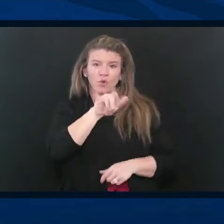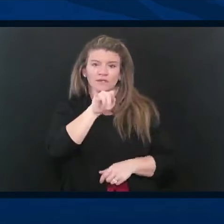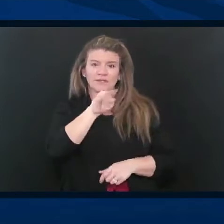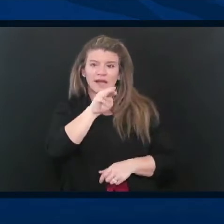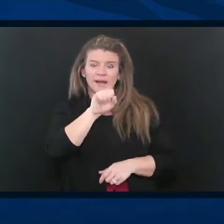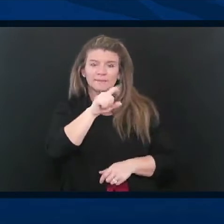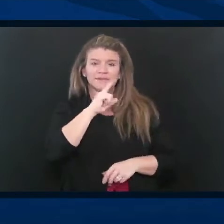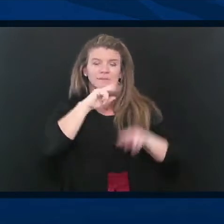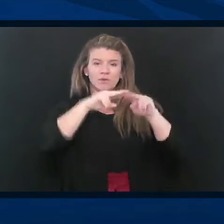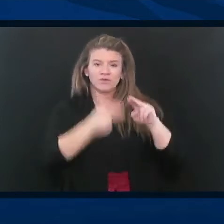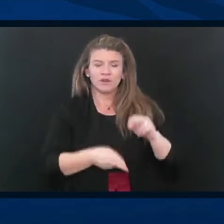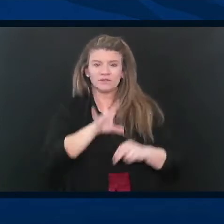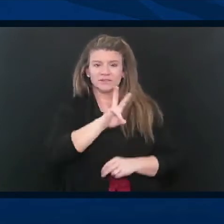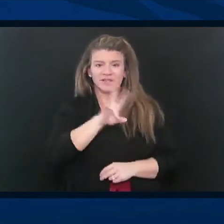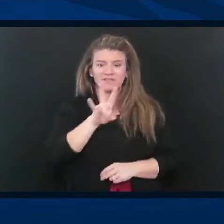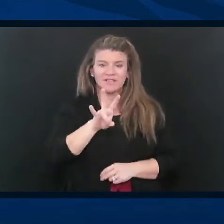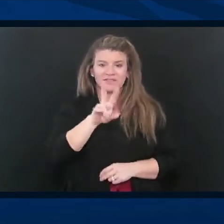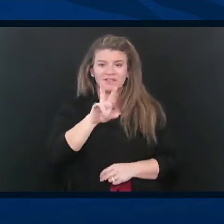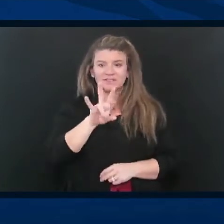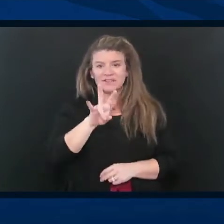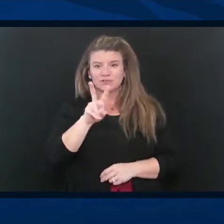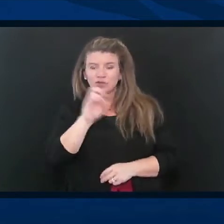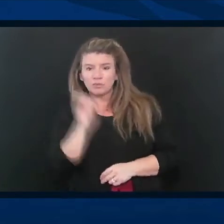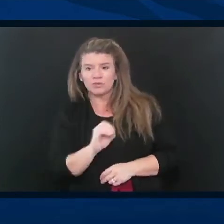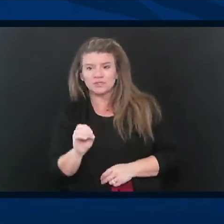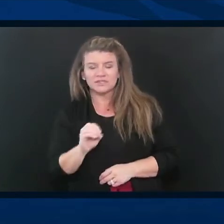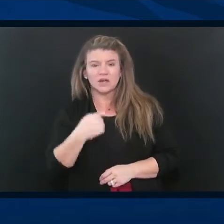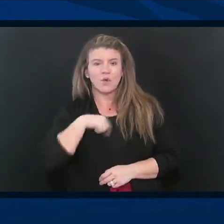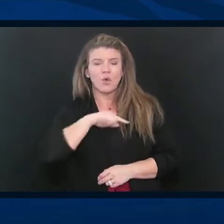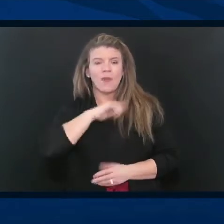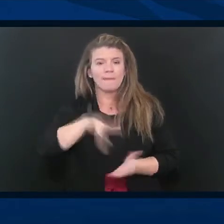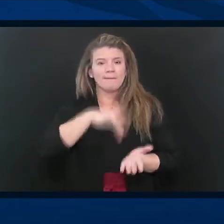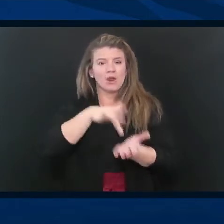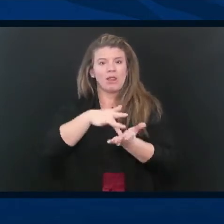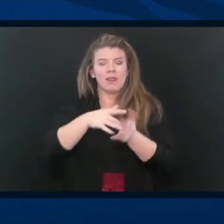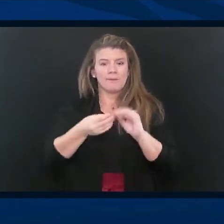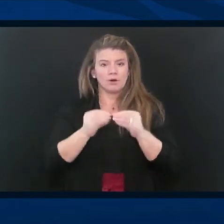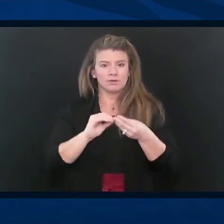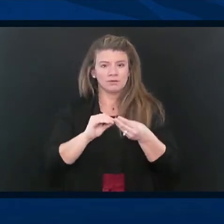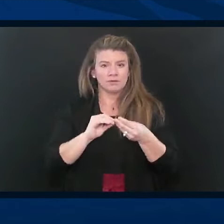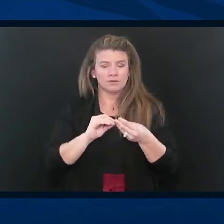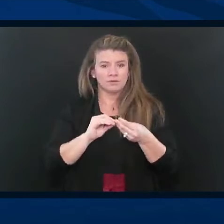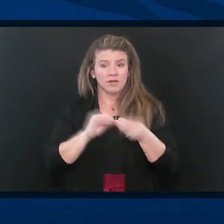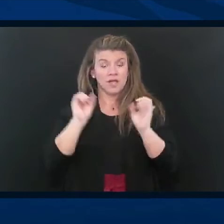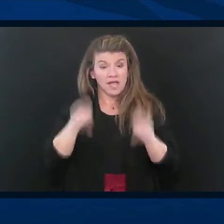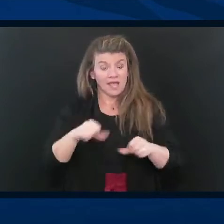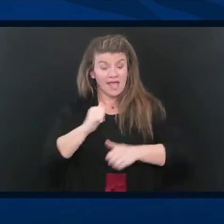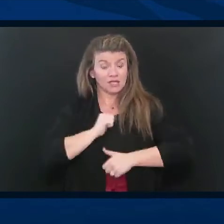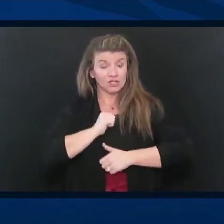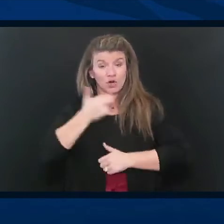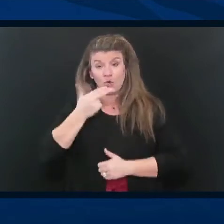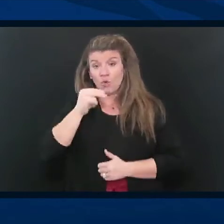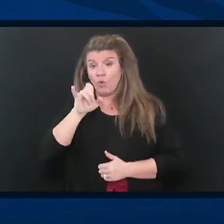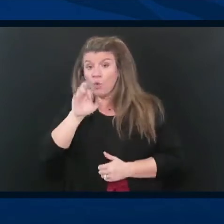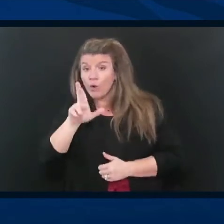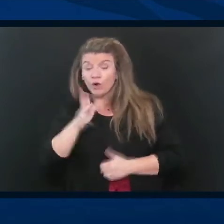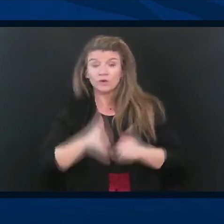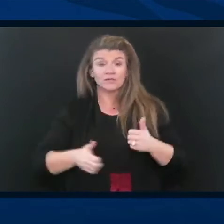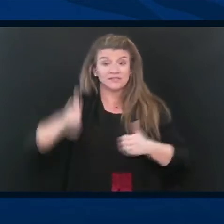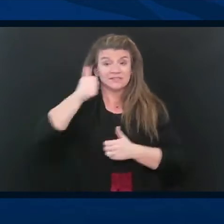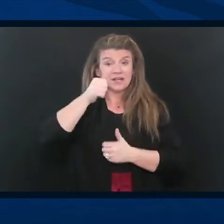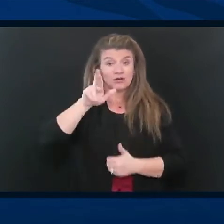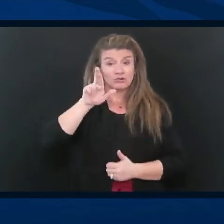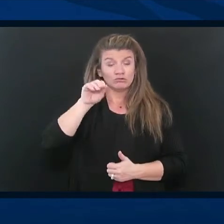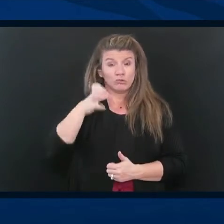to 77 to 82%, more of a middle of the pack number. Can General Hoyer or Secretary Crouch, I'm sure there's